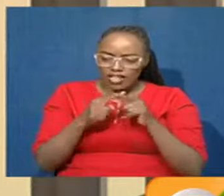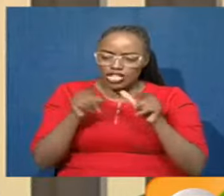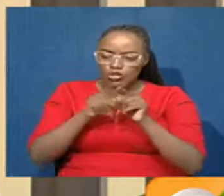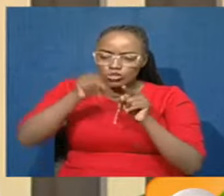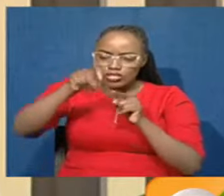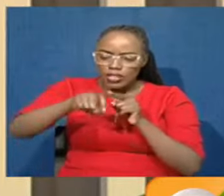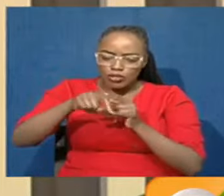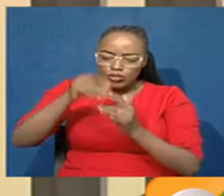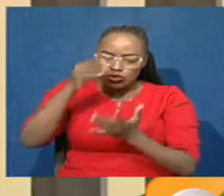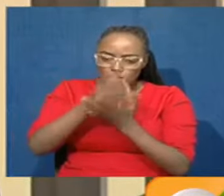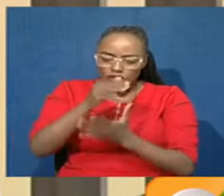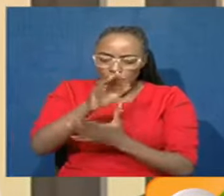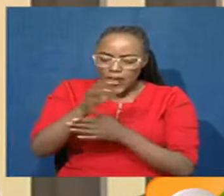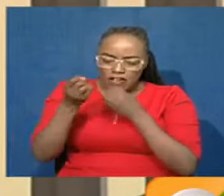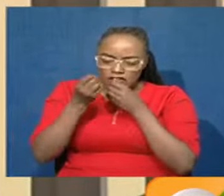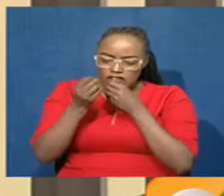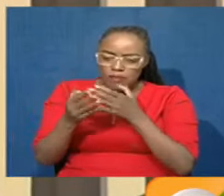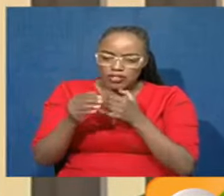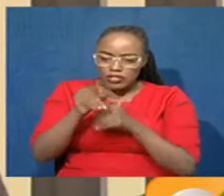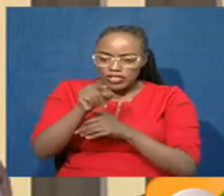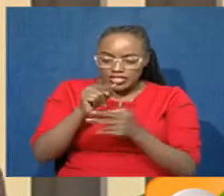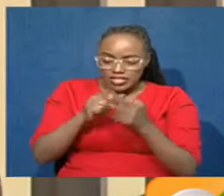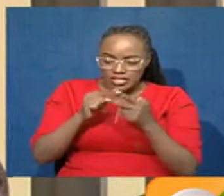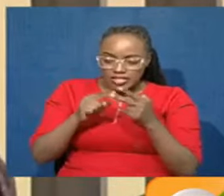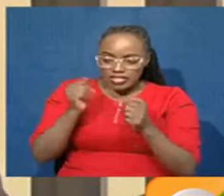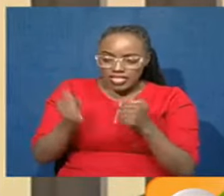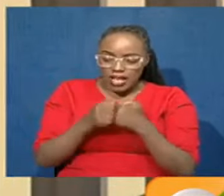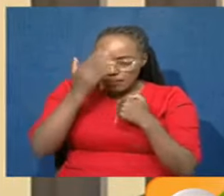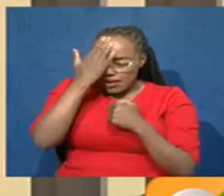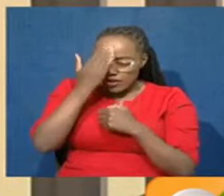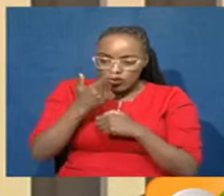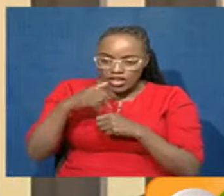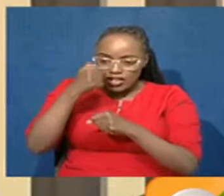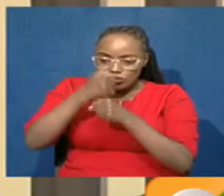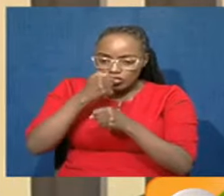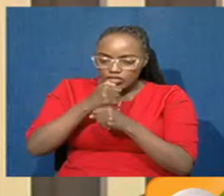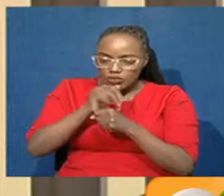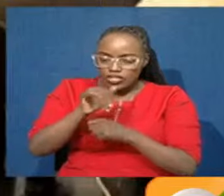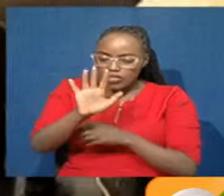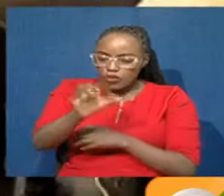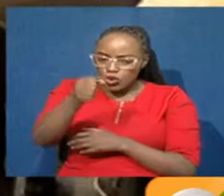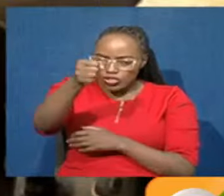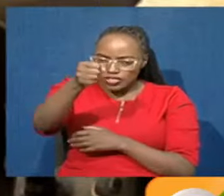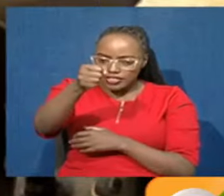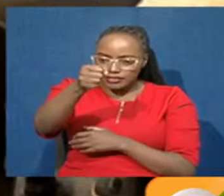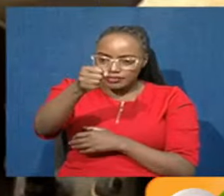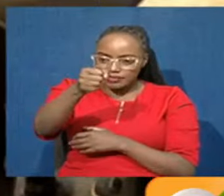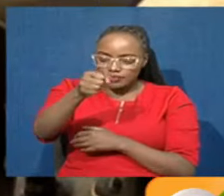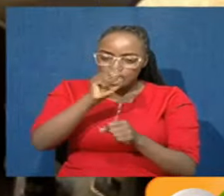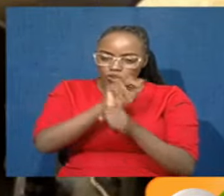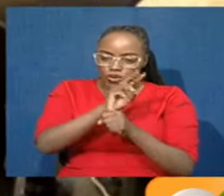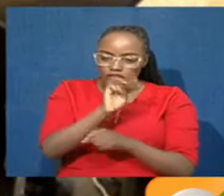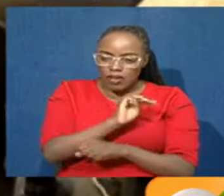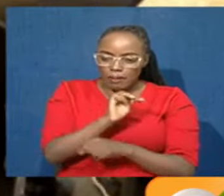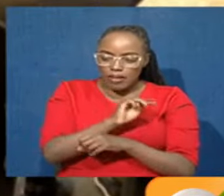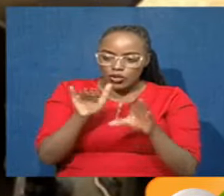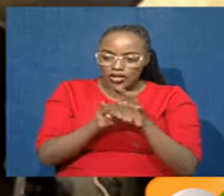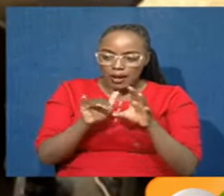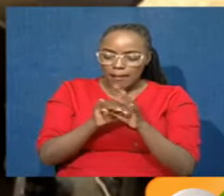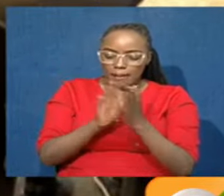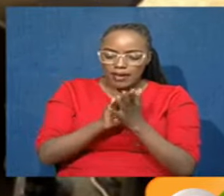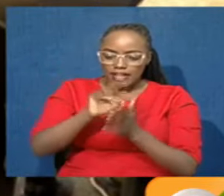supposed to confirm their details. That took place. Why did we do this? Just before we carry on. So 12 million members